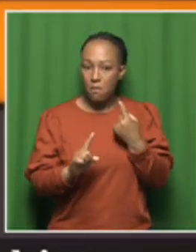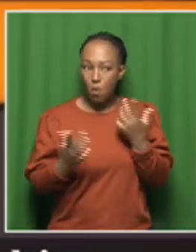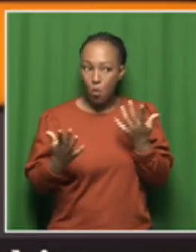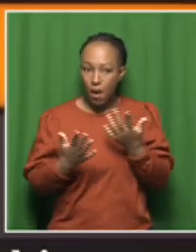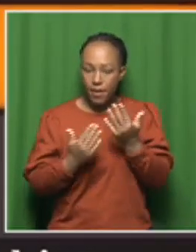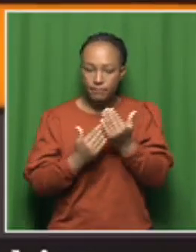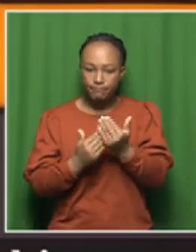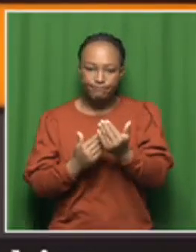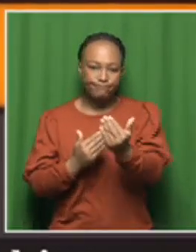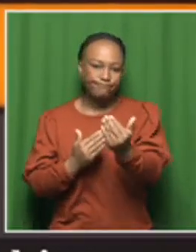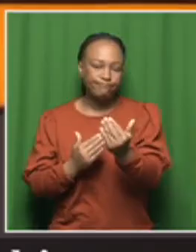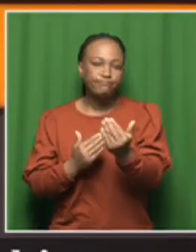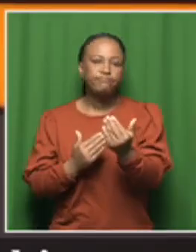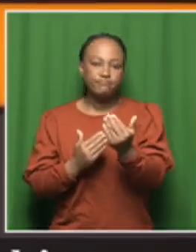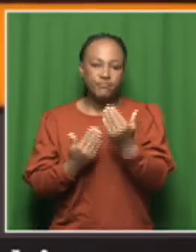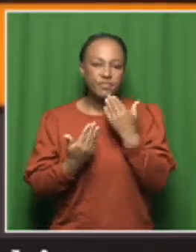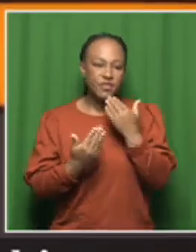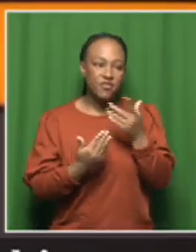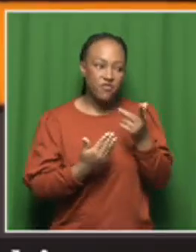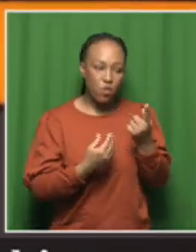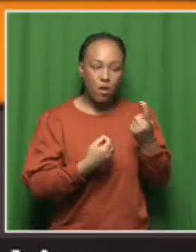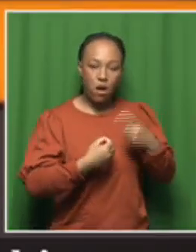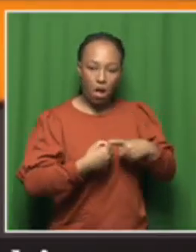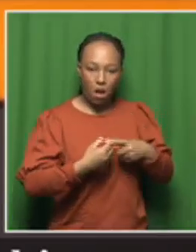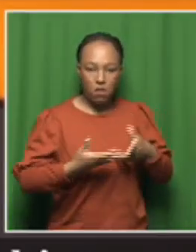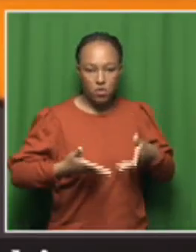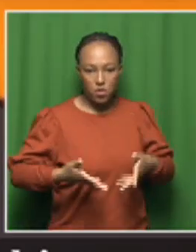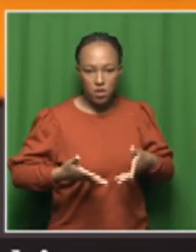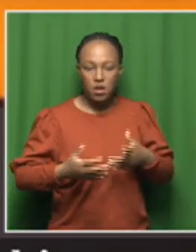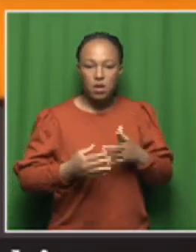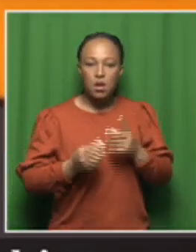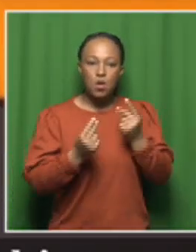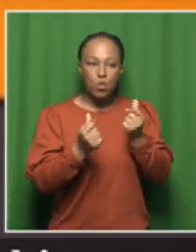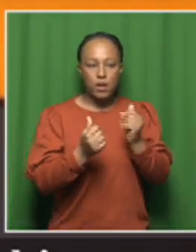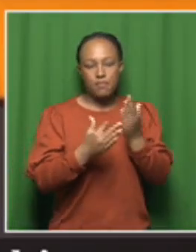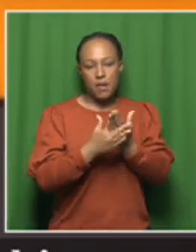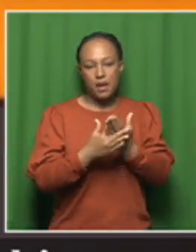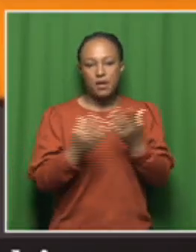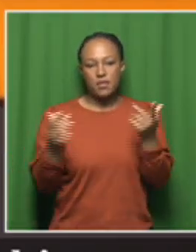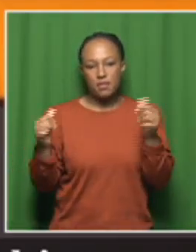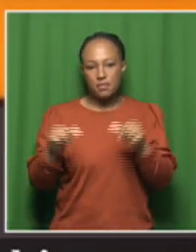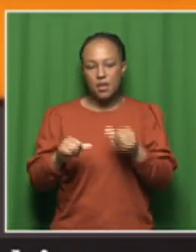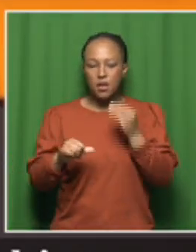to as a society. Again, thank you to him for joining us. Let's take a quick break. Upon our return, we continue with